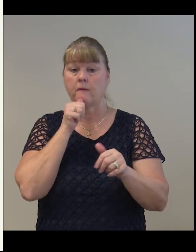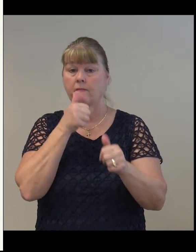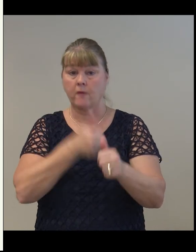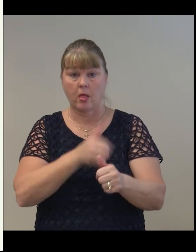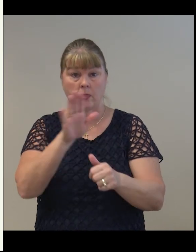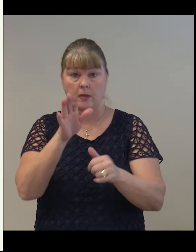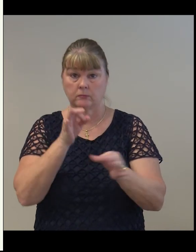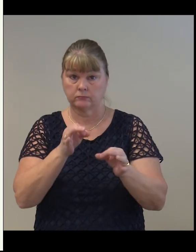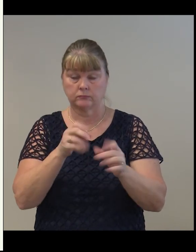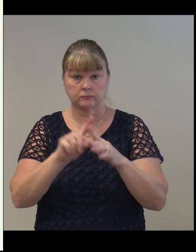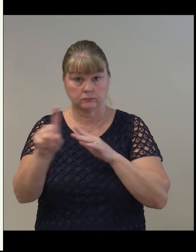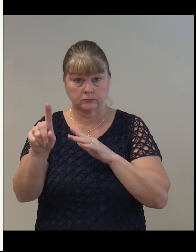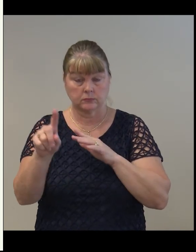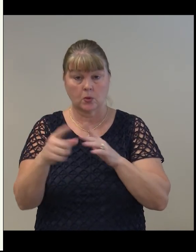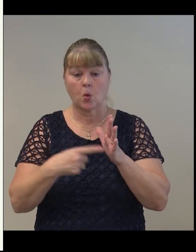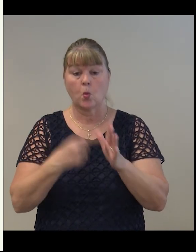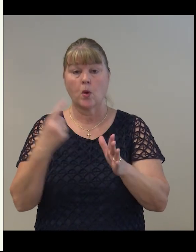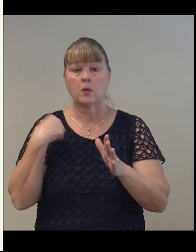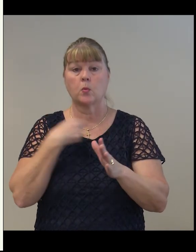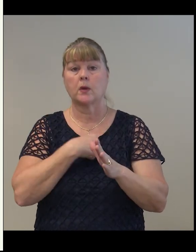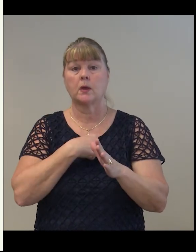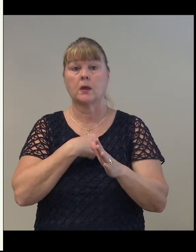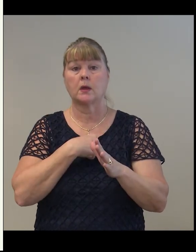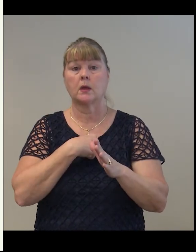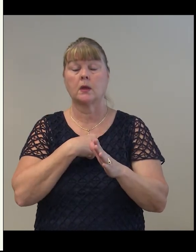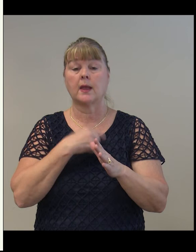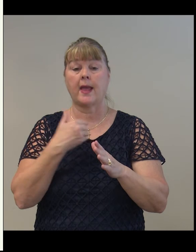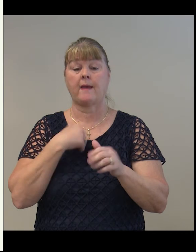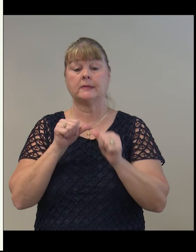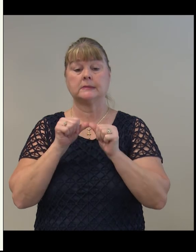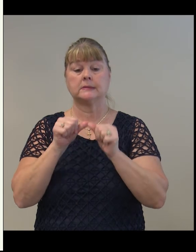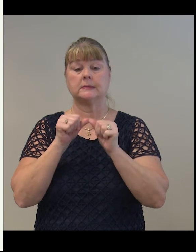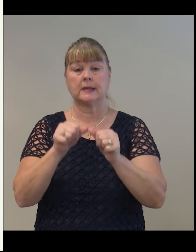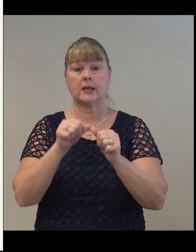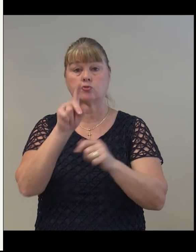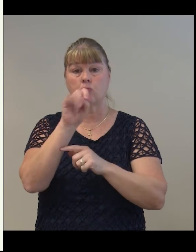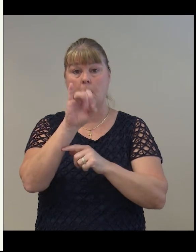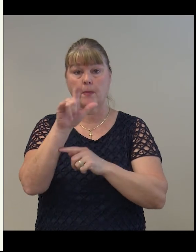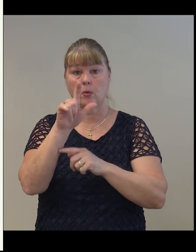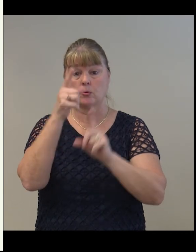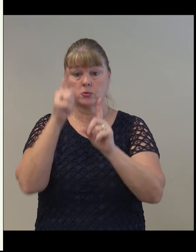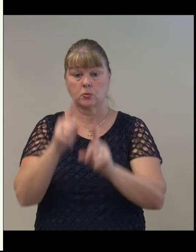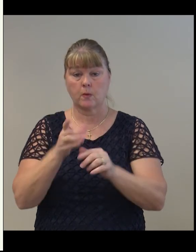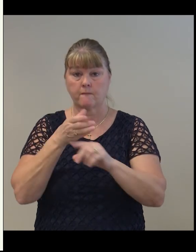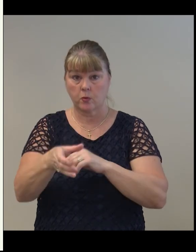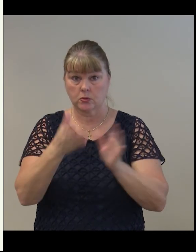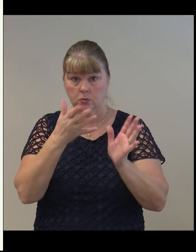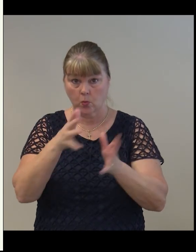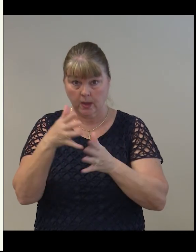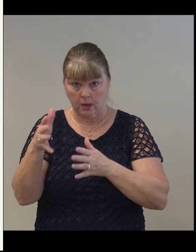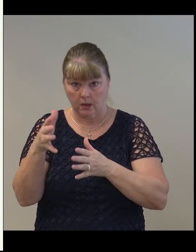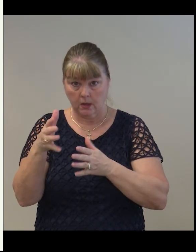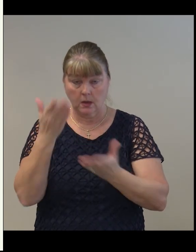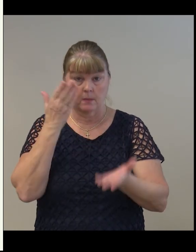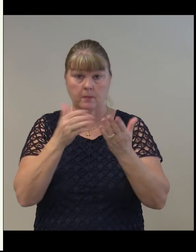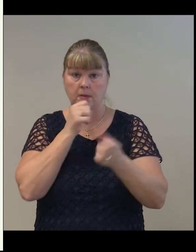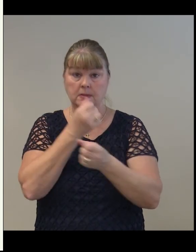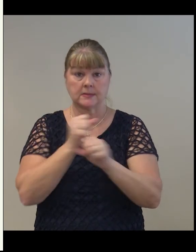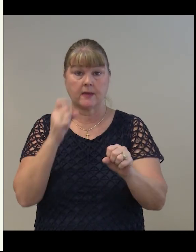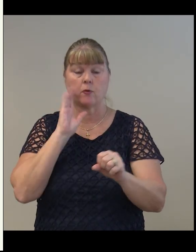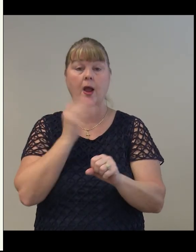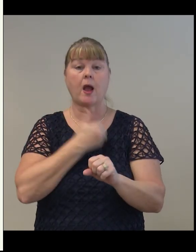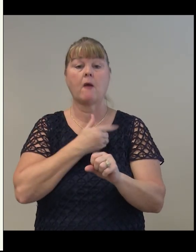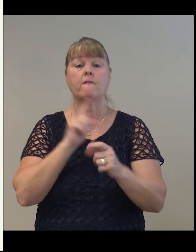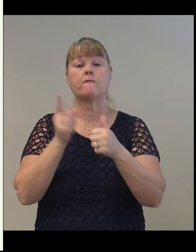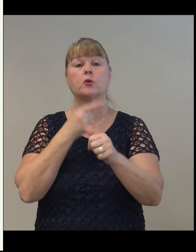to heed those warnings, once we reach sustained tropical storm force winds, it may not be